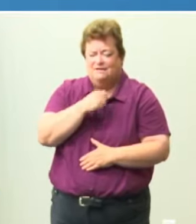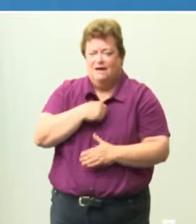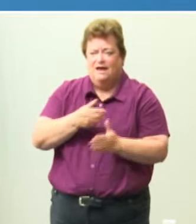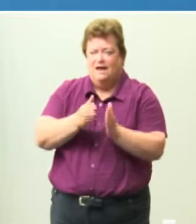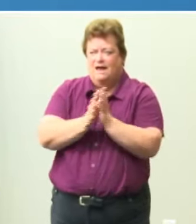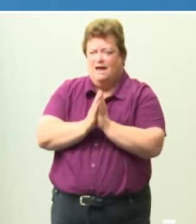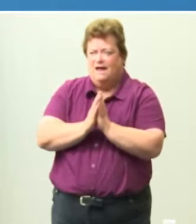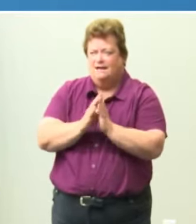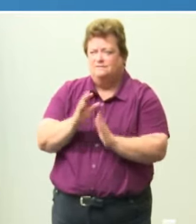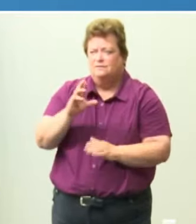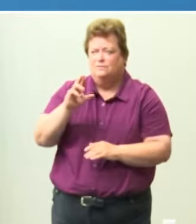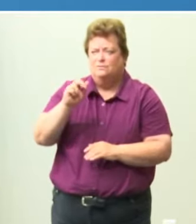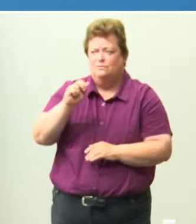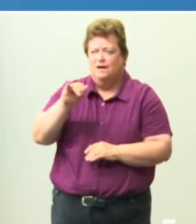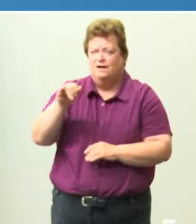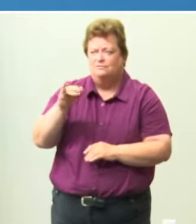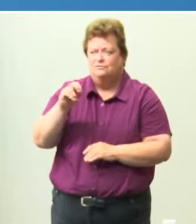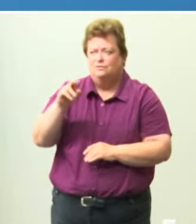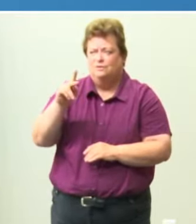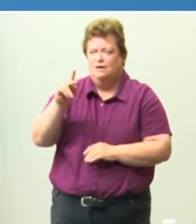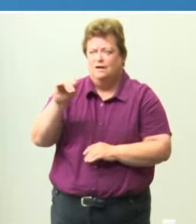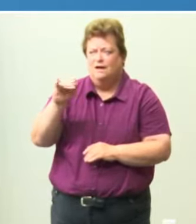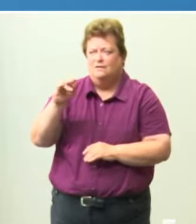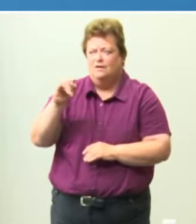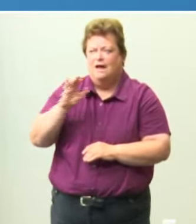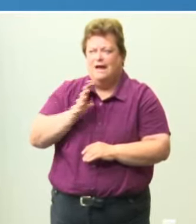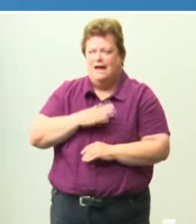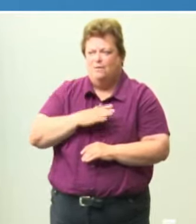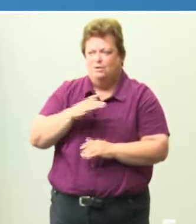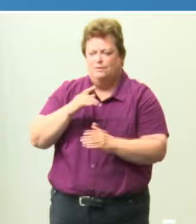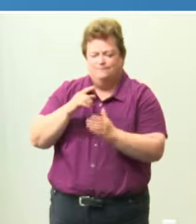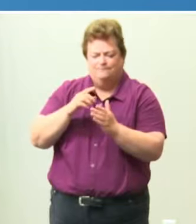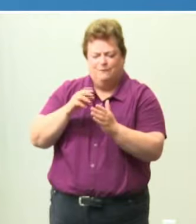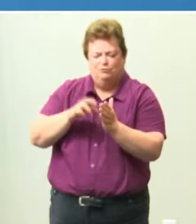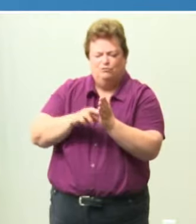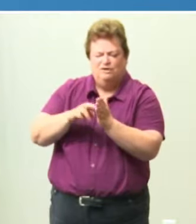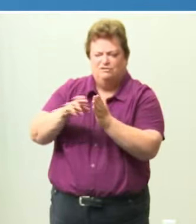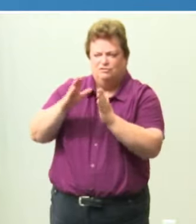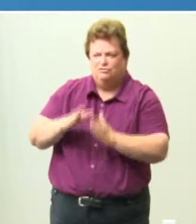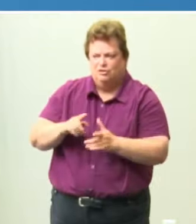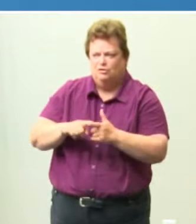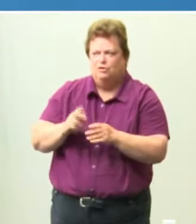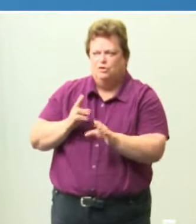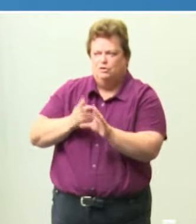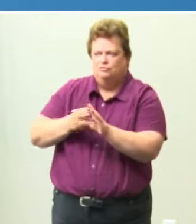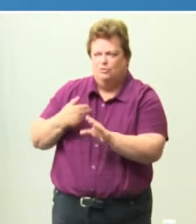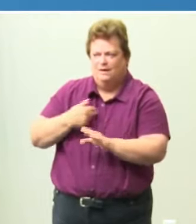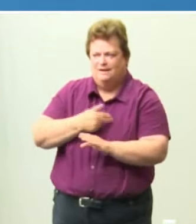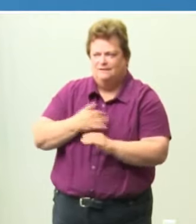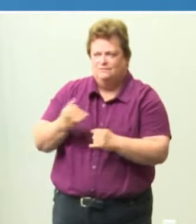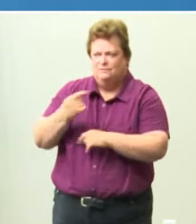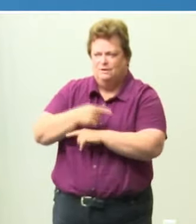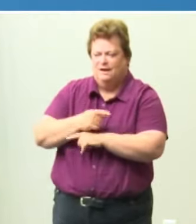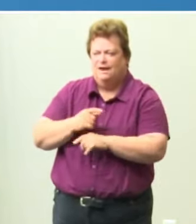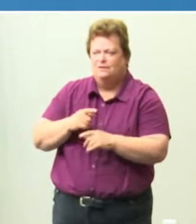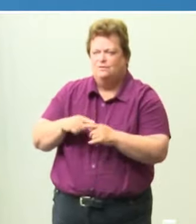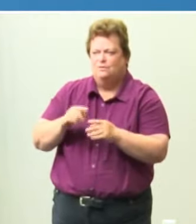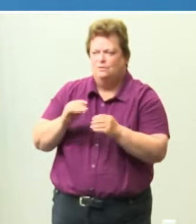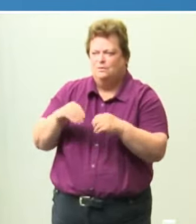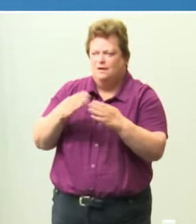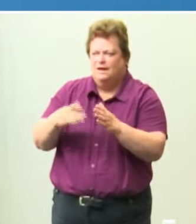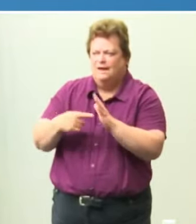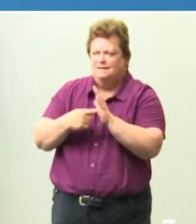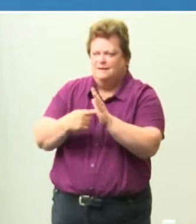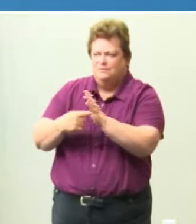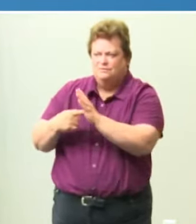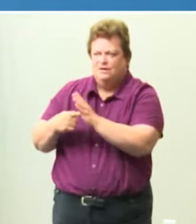Raju Karkapaludi, our public health epidemiologist supervisor, to join us today to provide a quick demonstration of